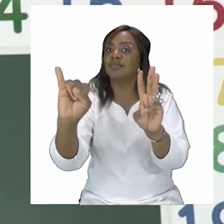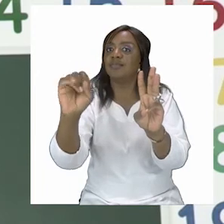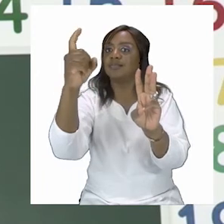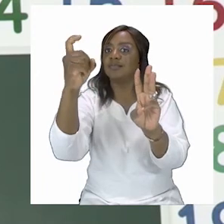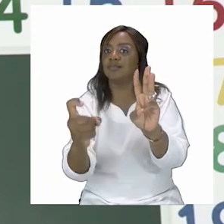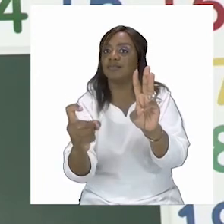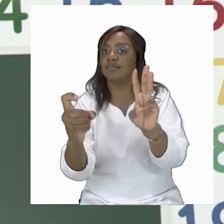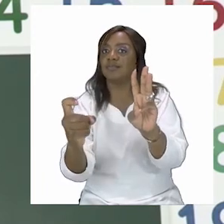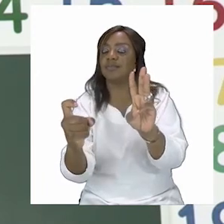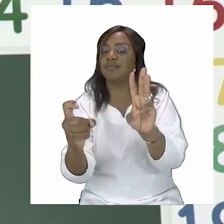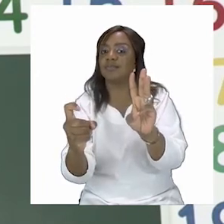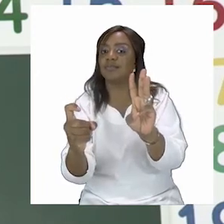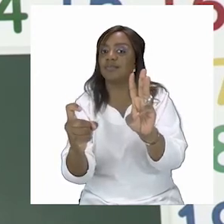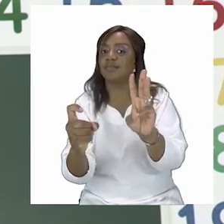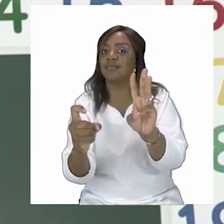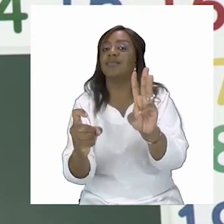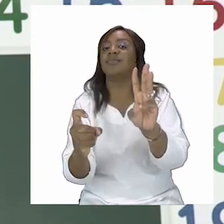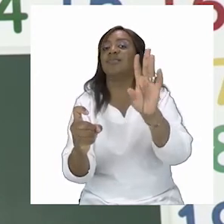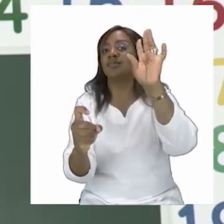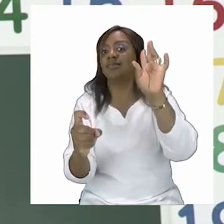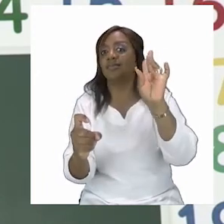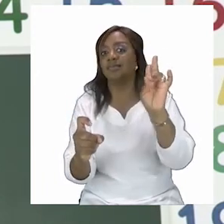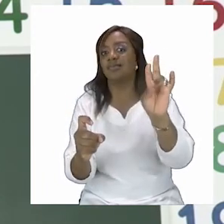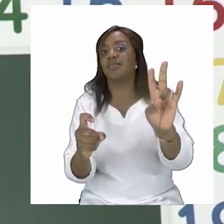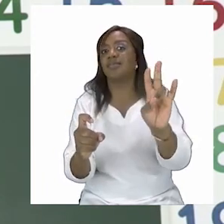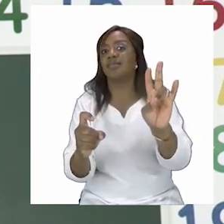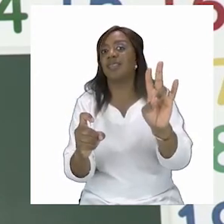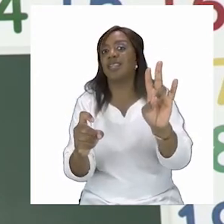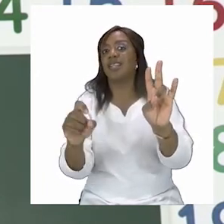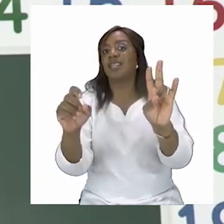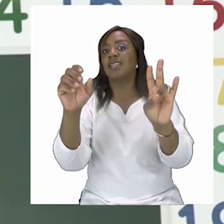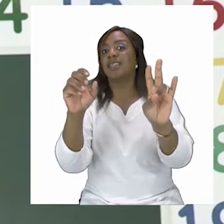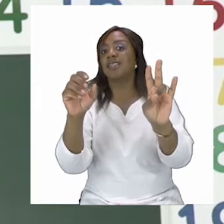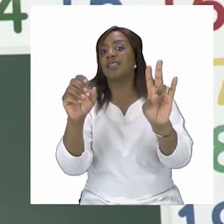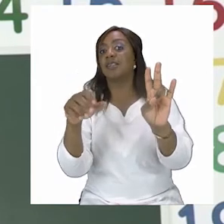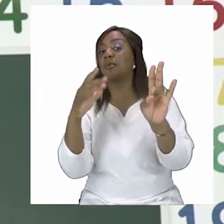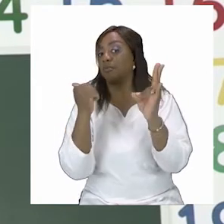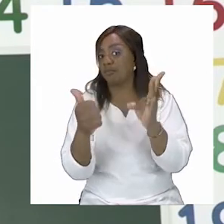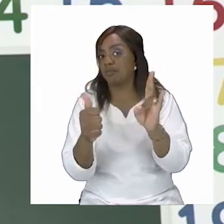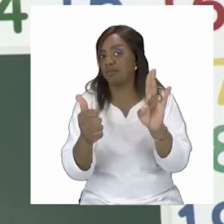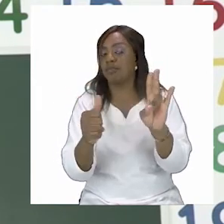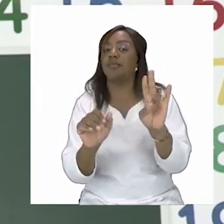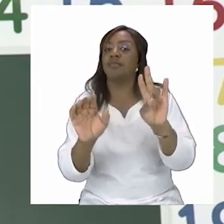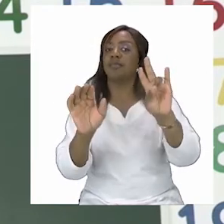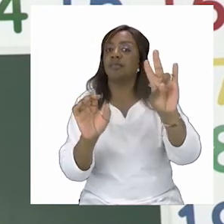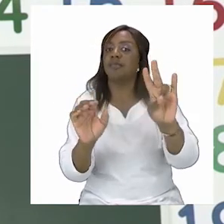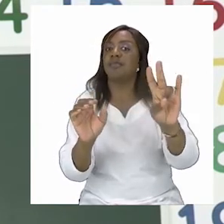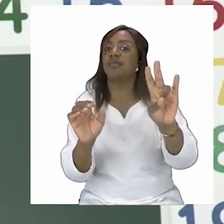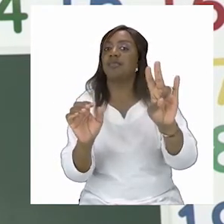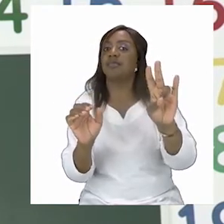6, wonderful, keep going, grade 2s, you are doing very well. These cards don't